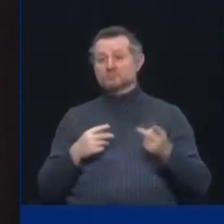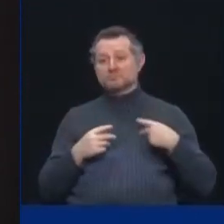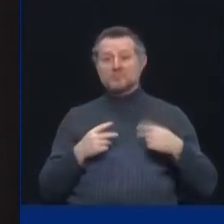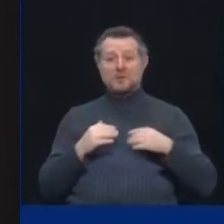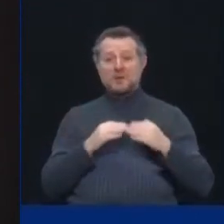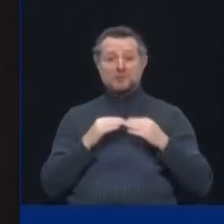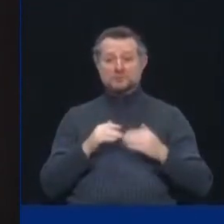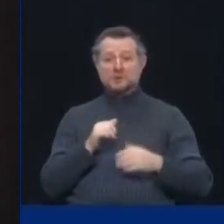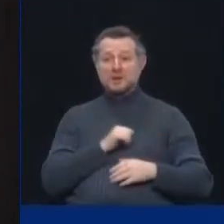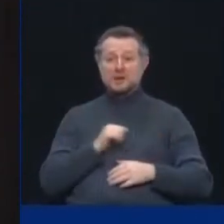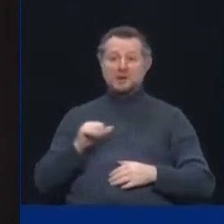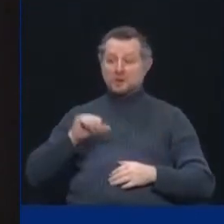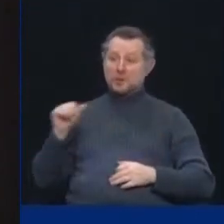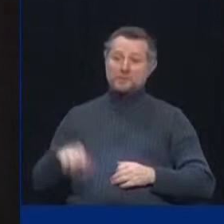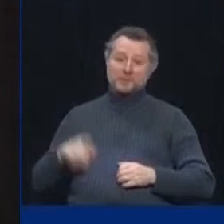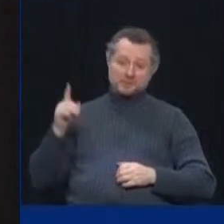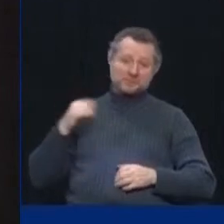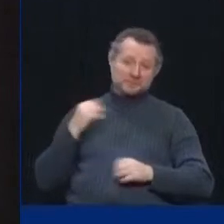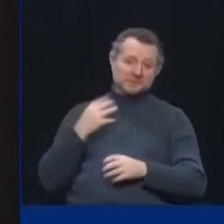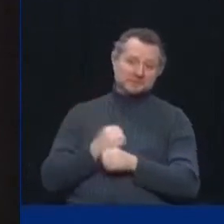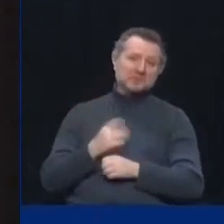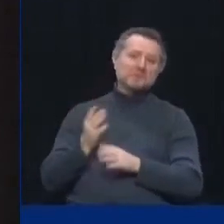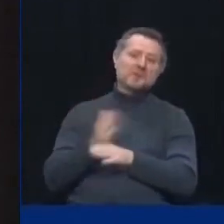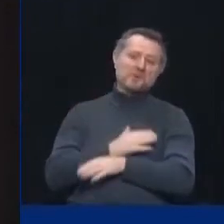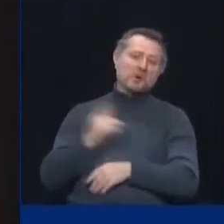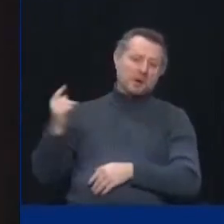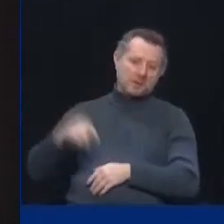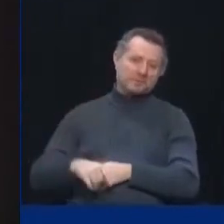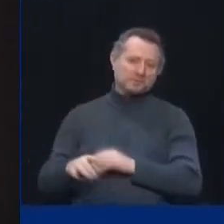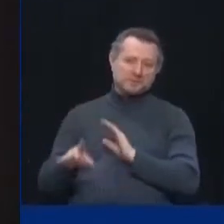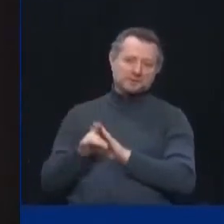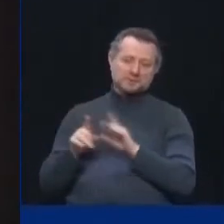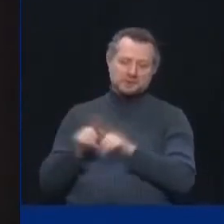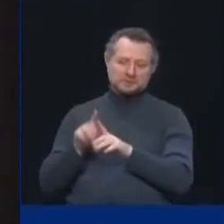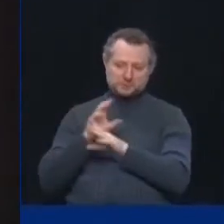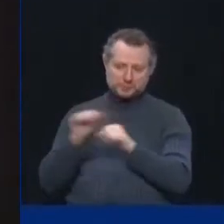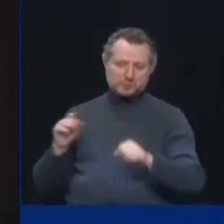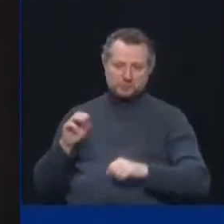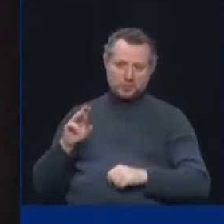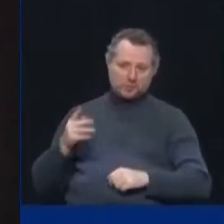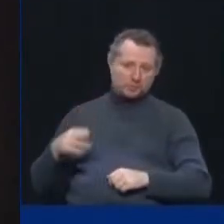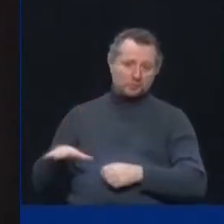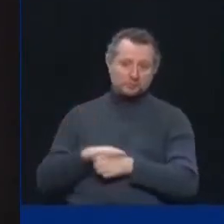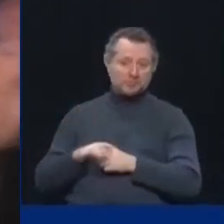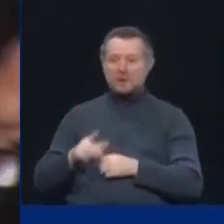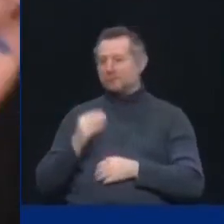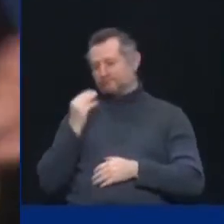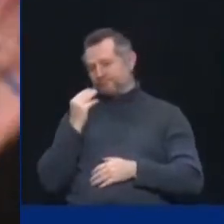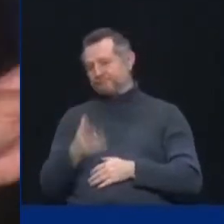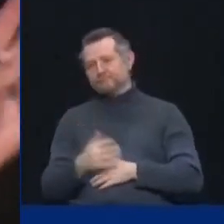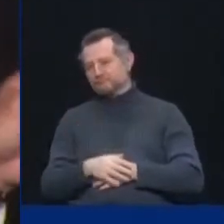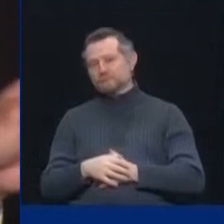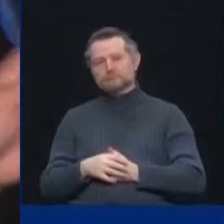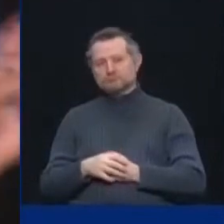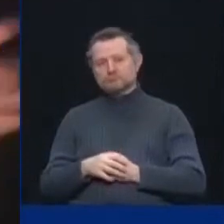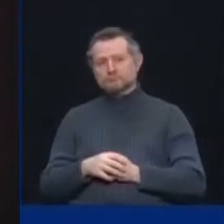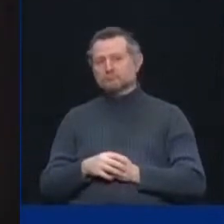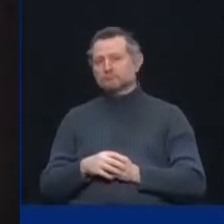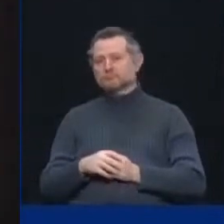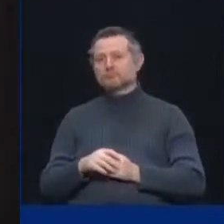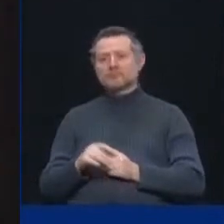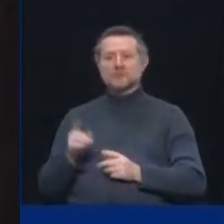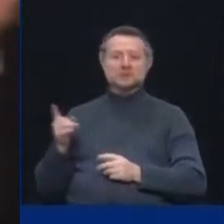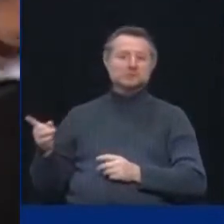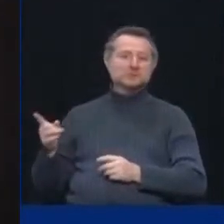years before he became the borough president. And I just don't believe that he is now, where you should have been mayor of this